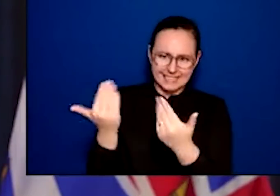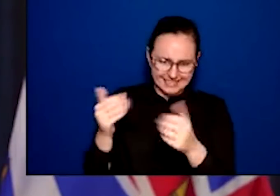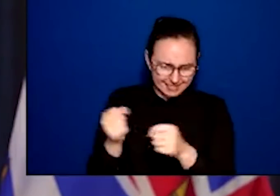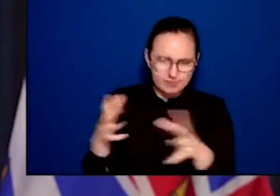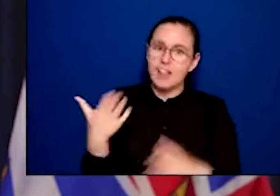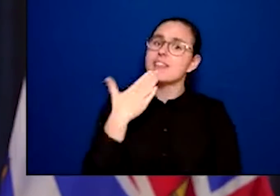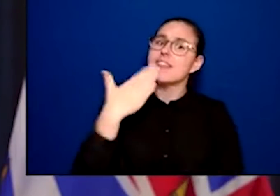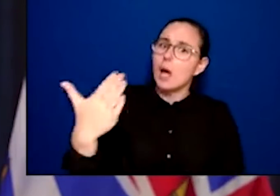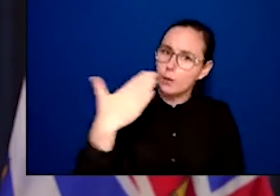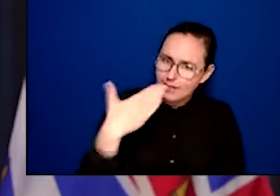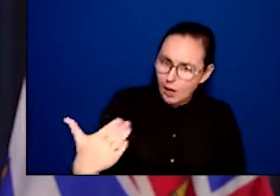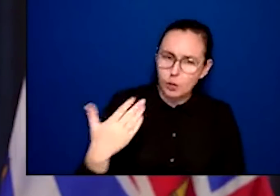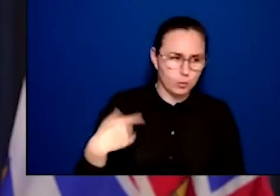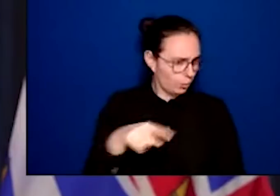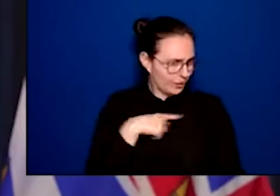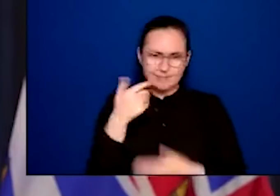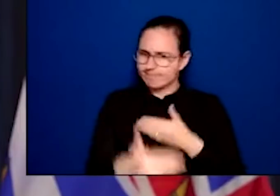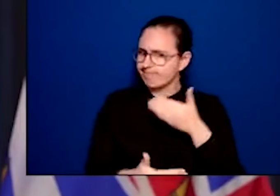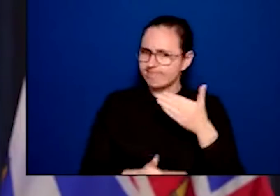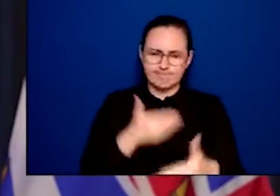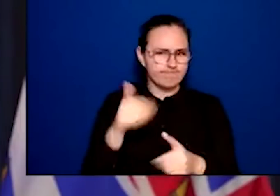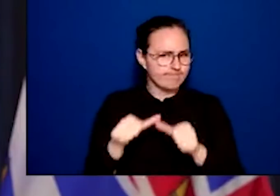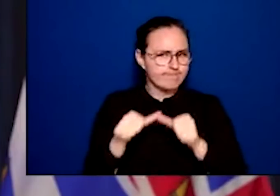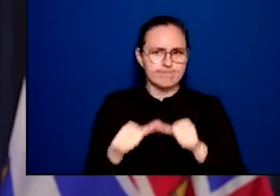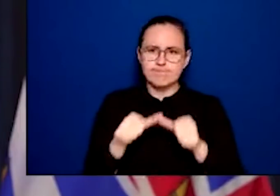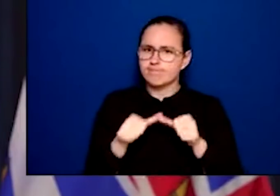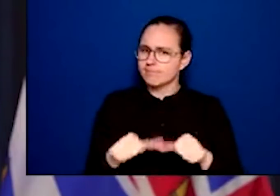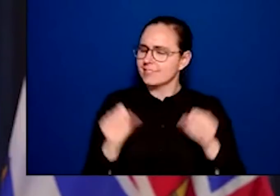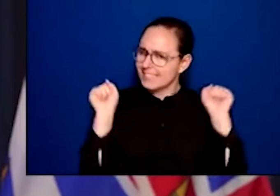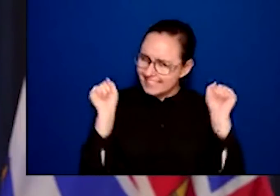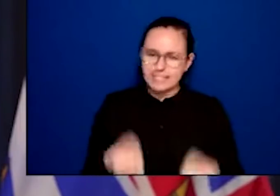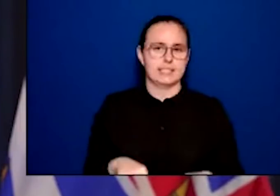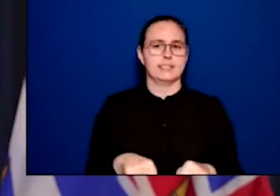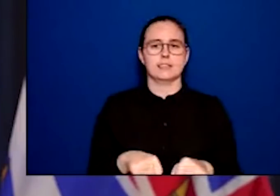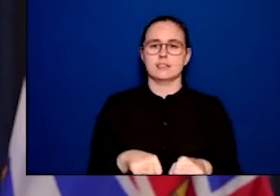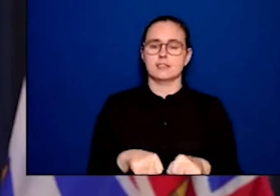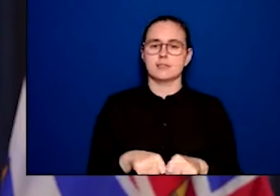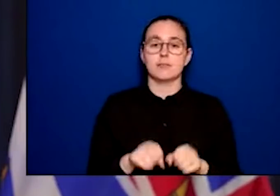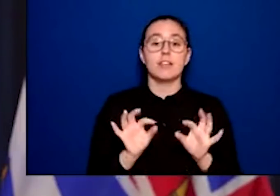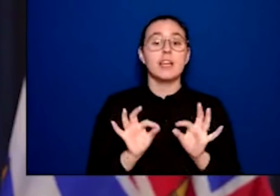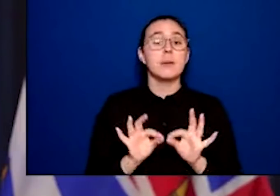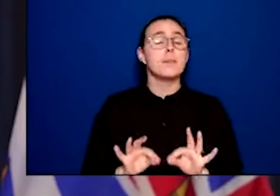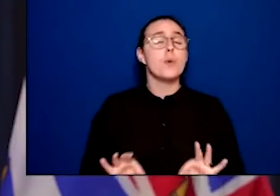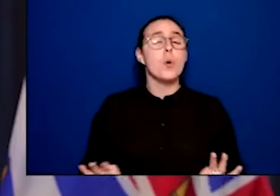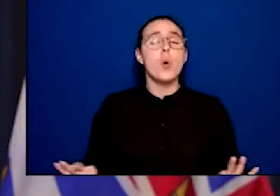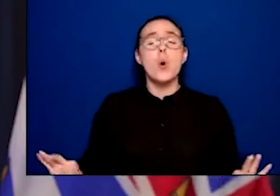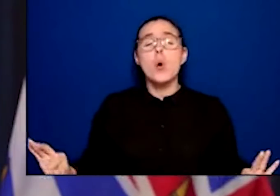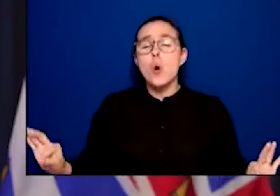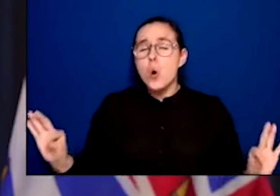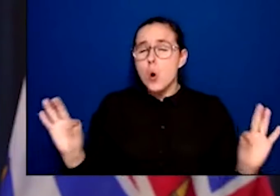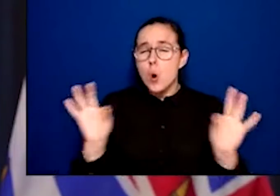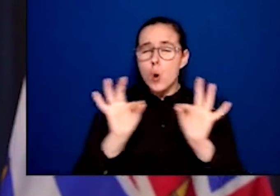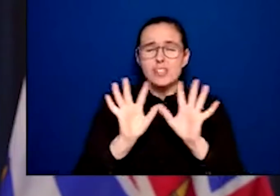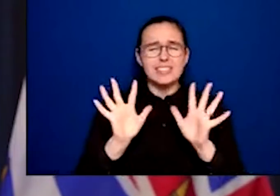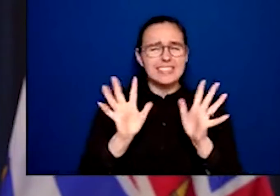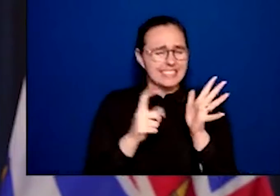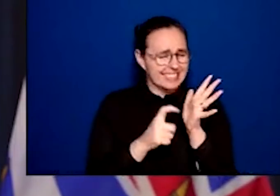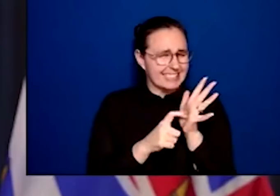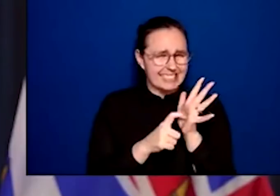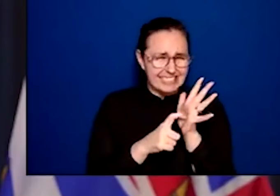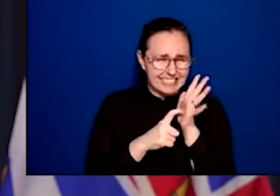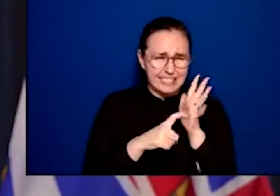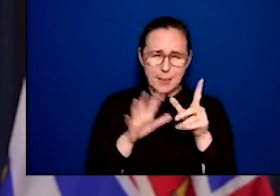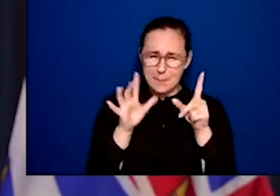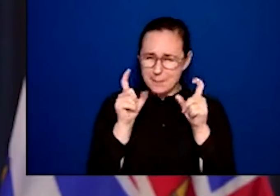progress, and we can continue to do so. But it is important, it is critical, it is essential to get